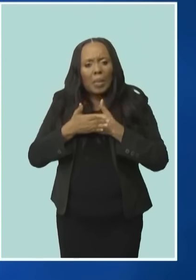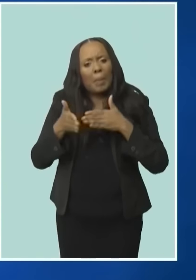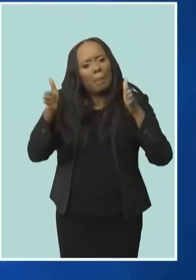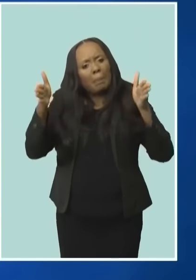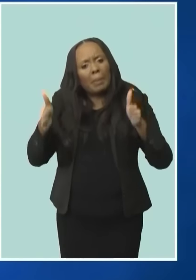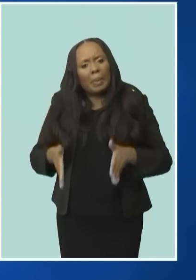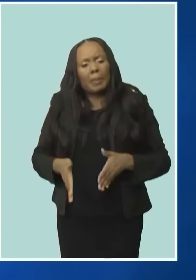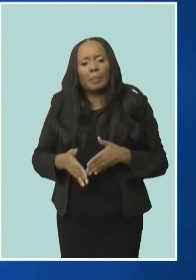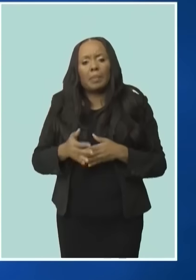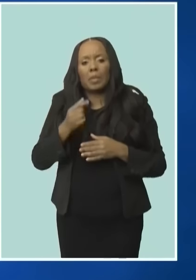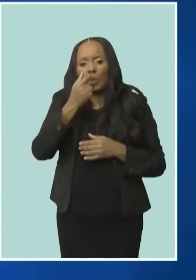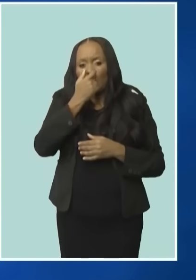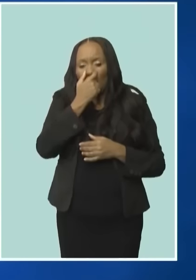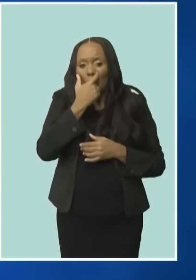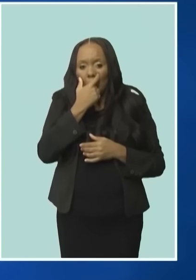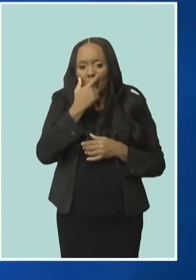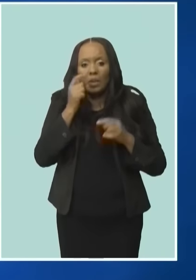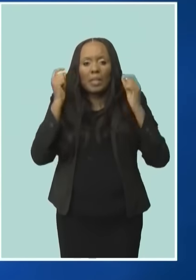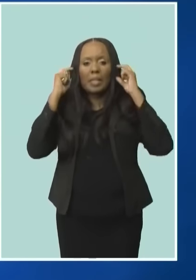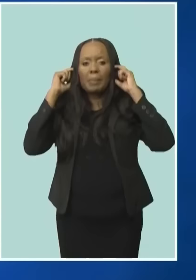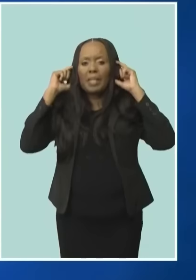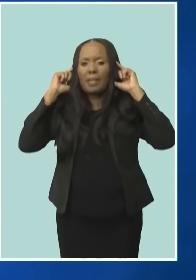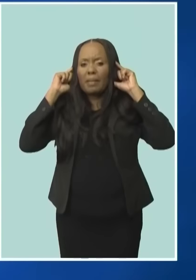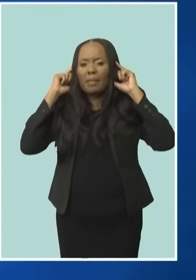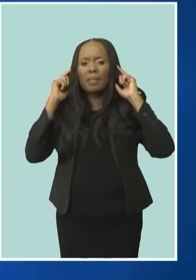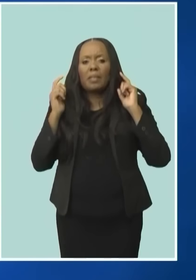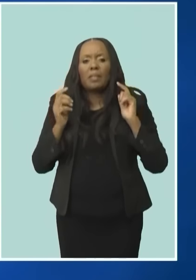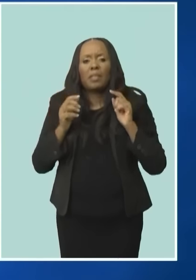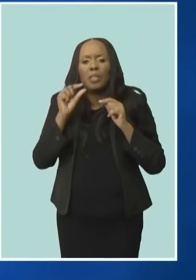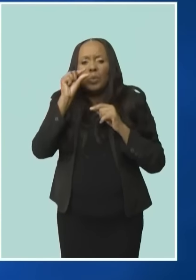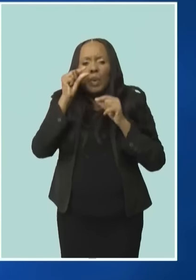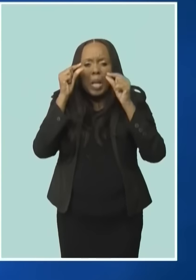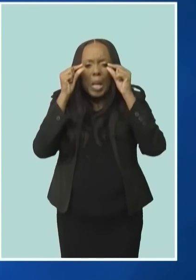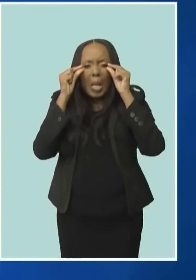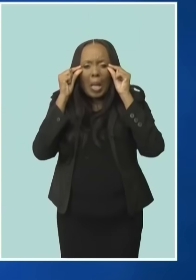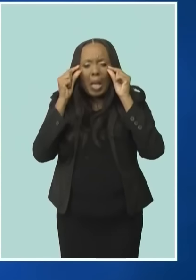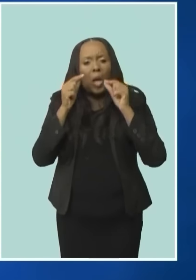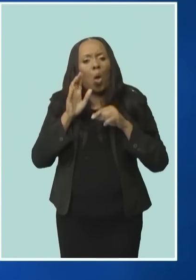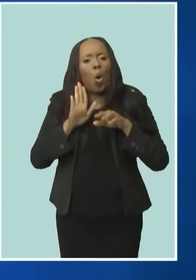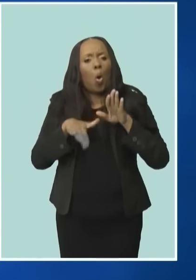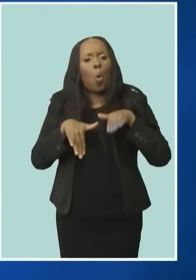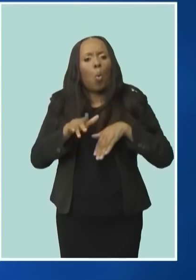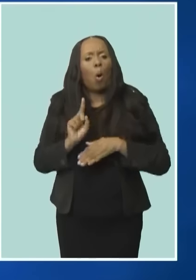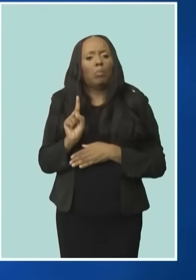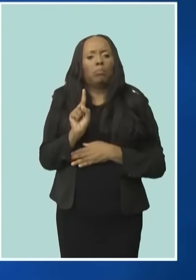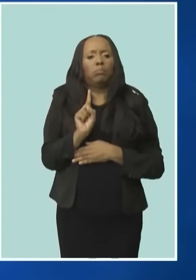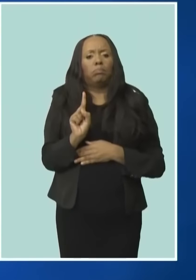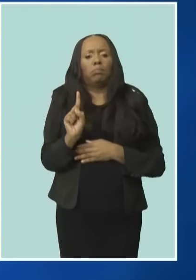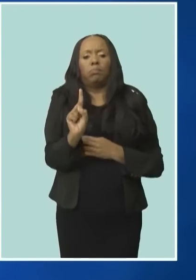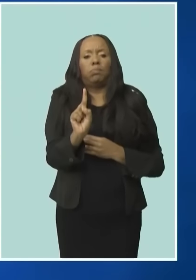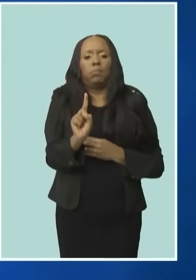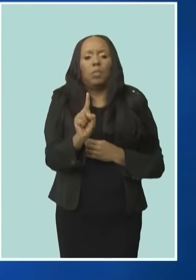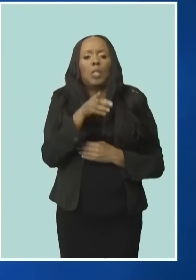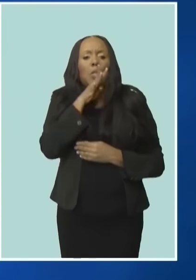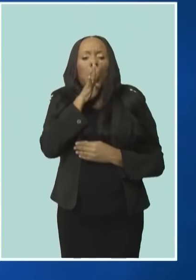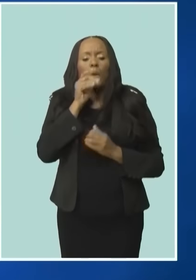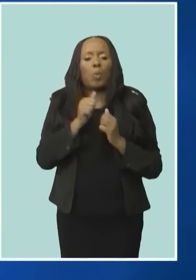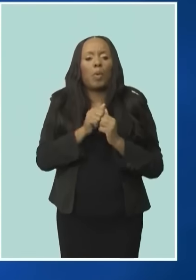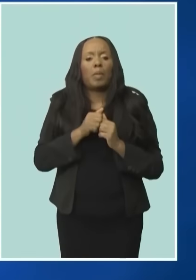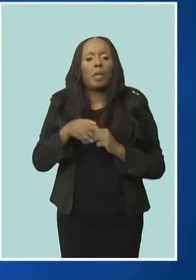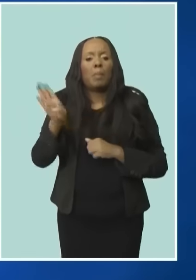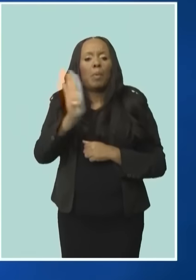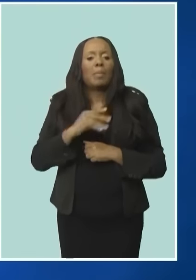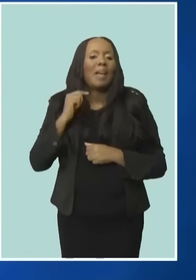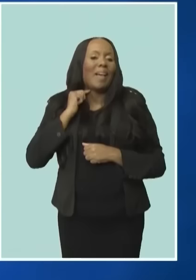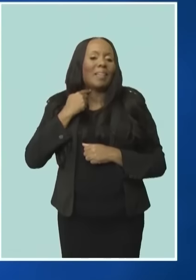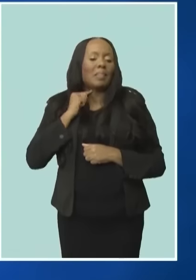large nose, large ears, small staring eyes, and he walks erect. Maloney speaks with a Bajan accent and